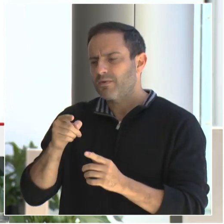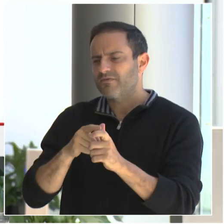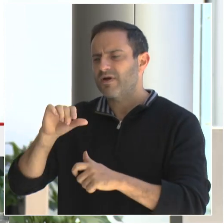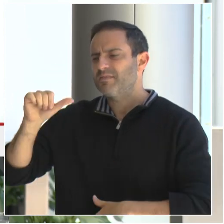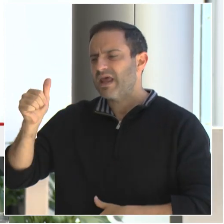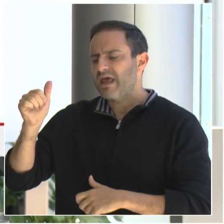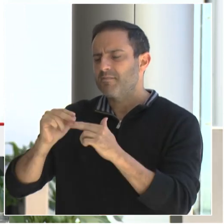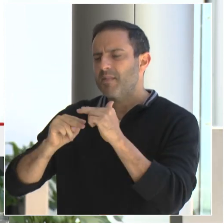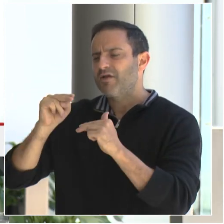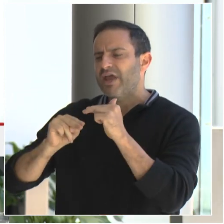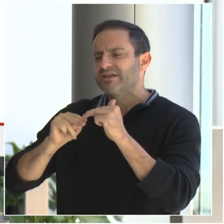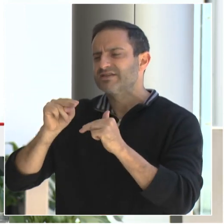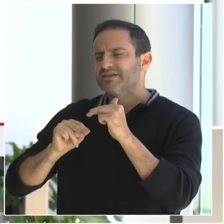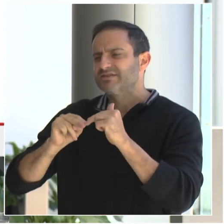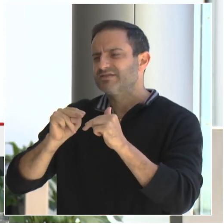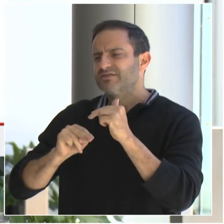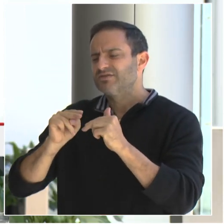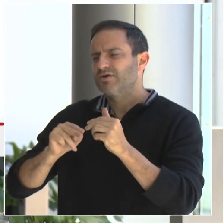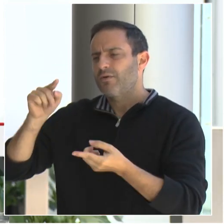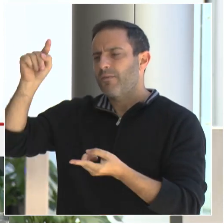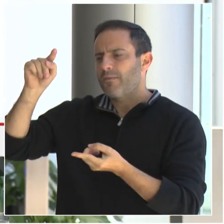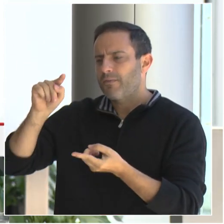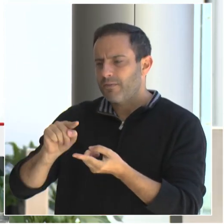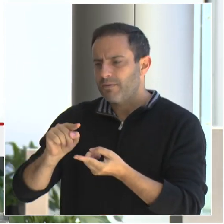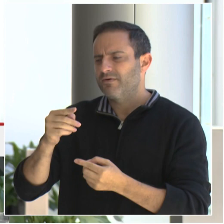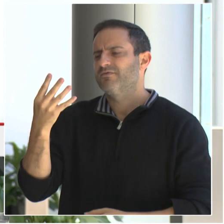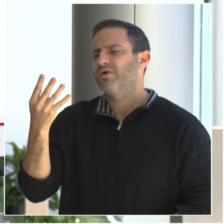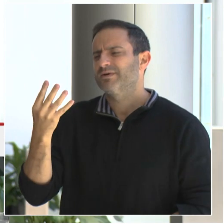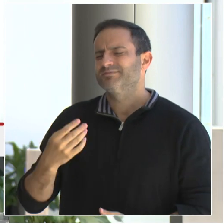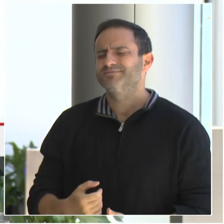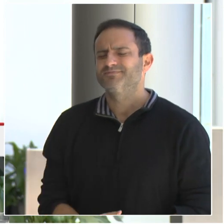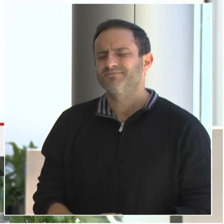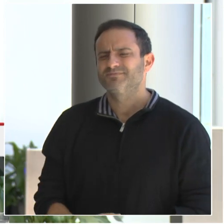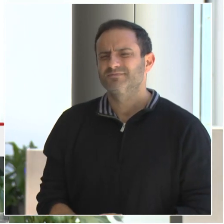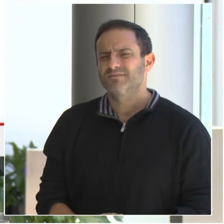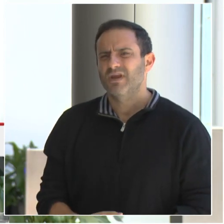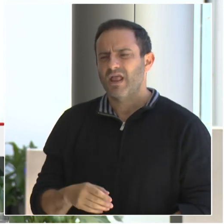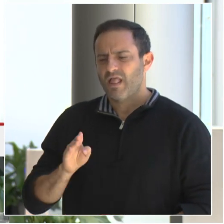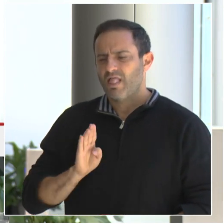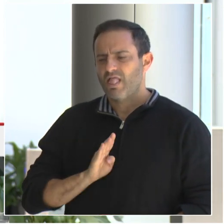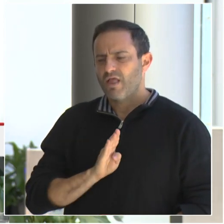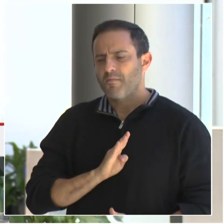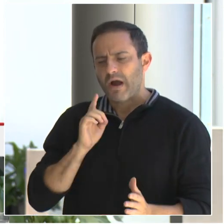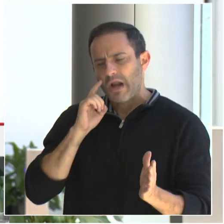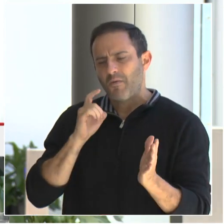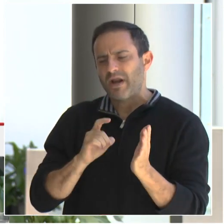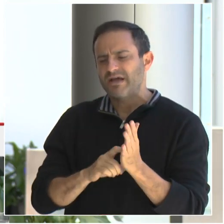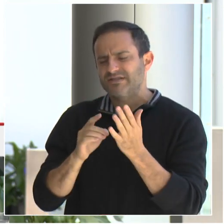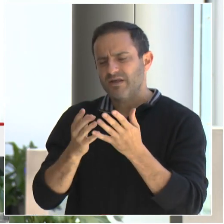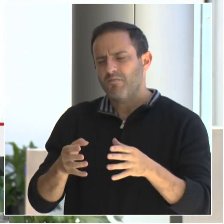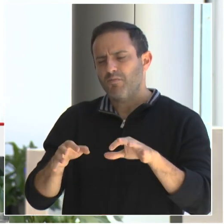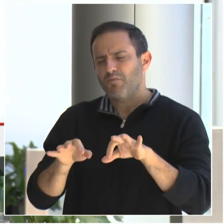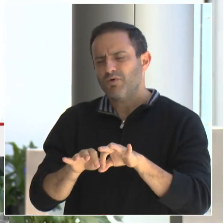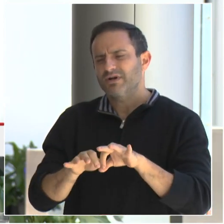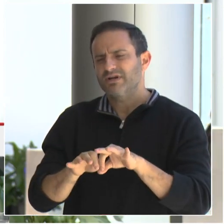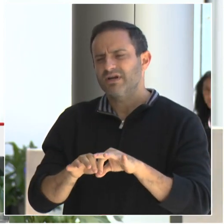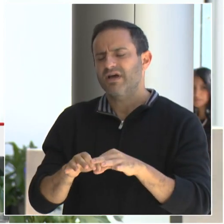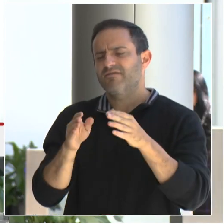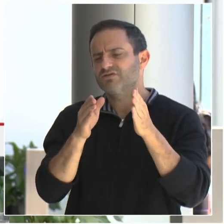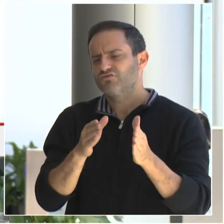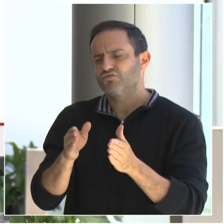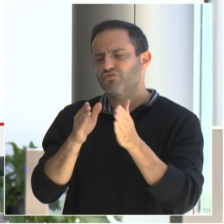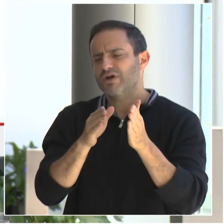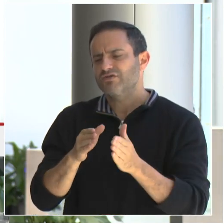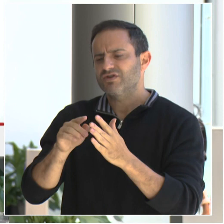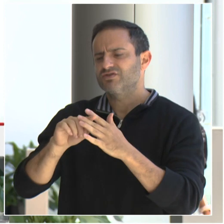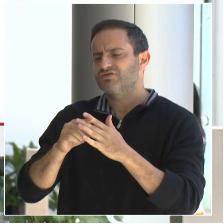office buildings throughout the region to 4. The board recognizes the importance of implementing this strategy,